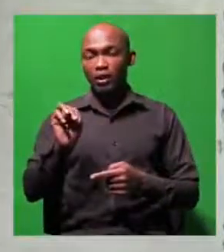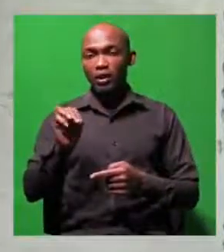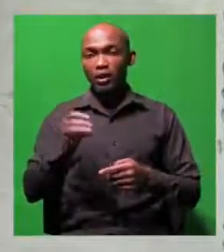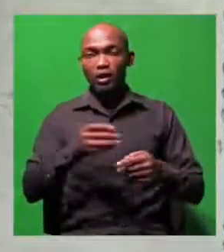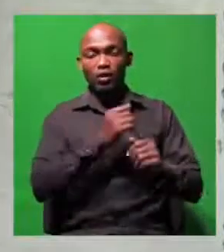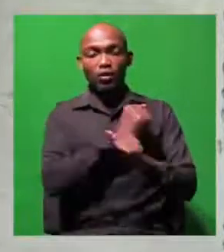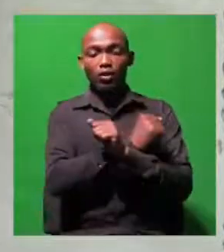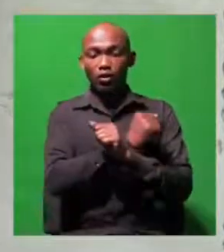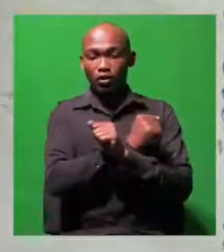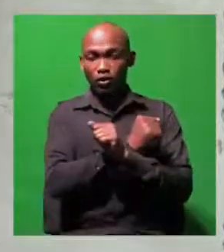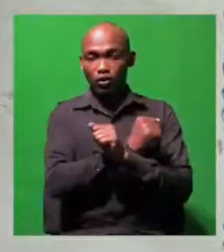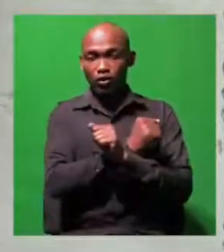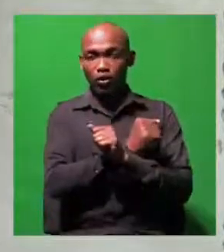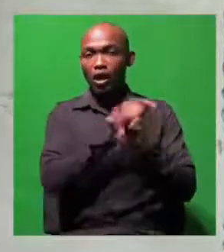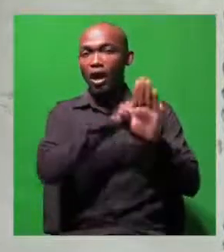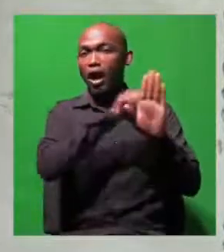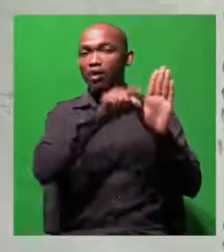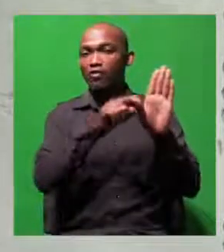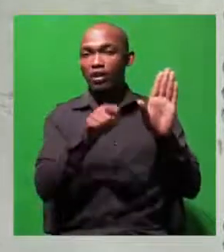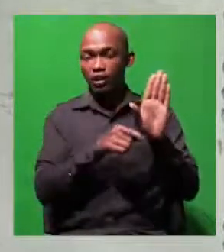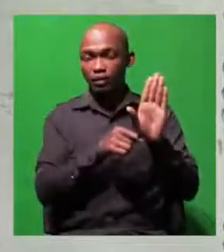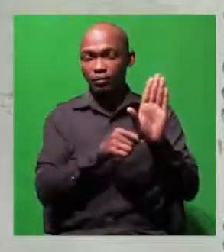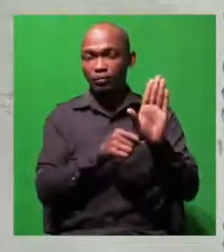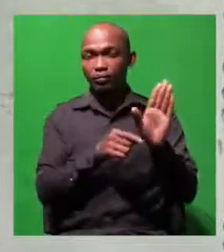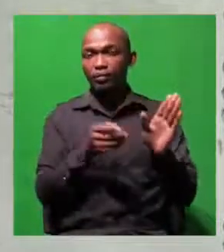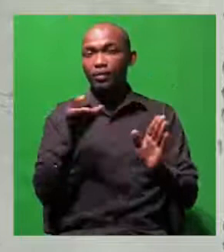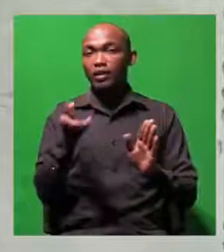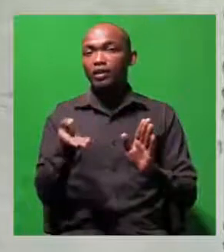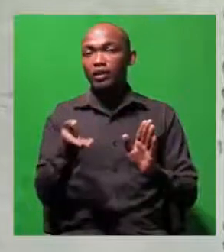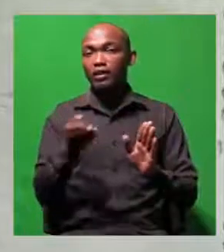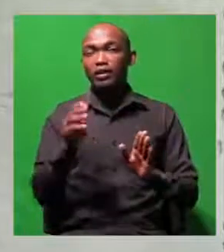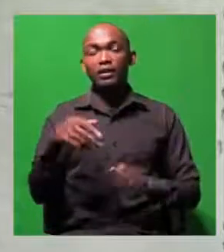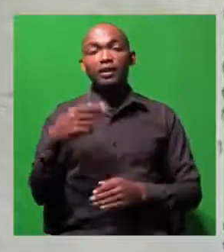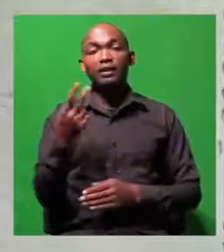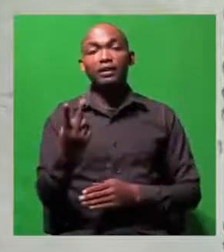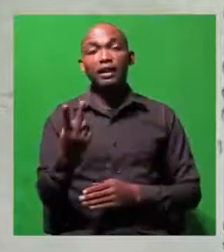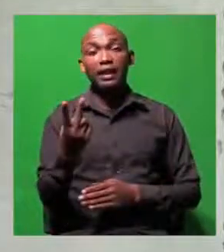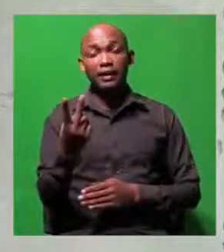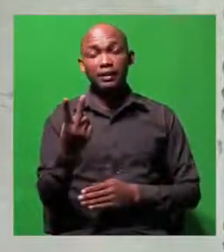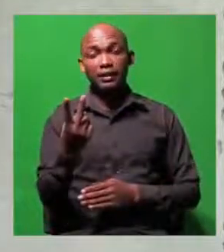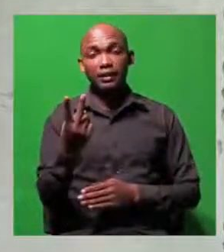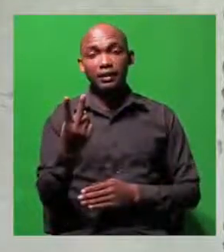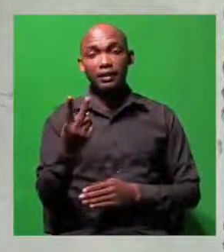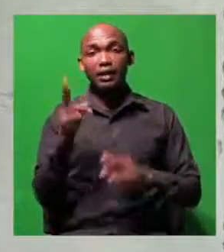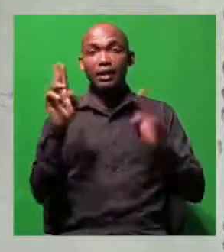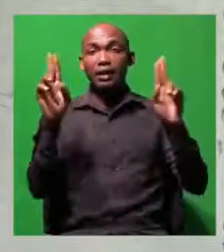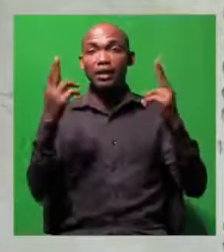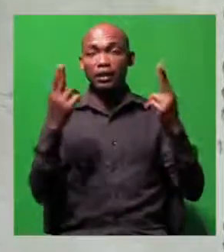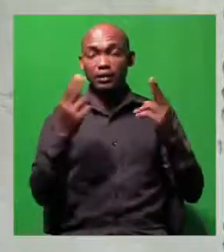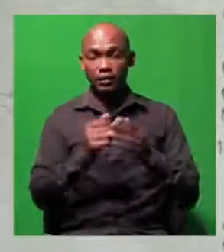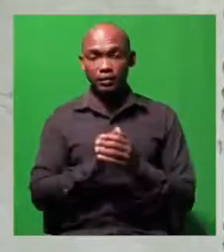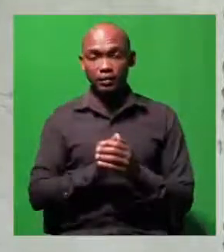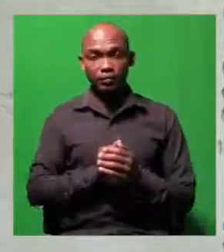Africa. And this is the second lesson.